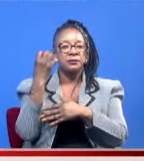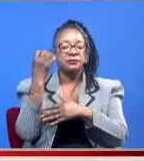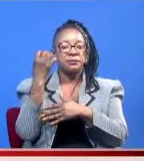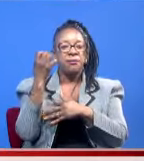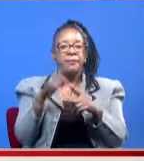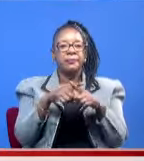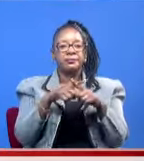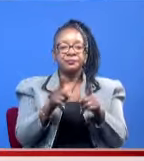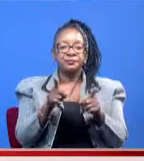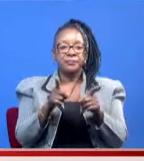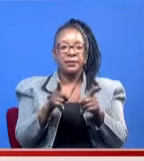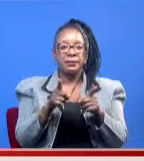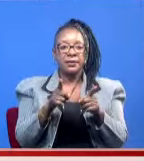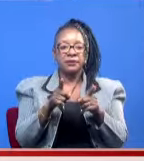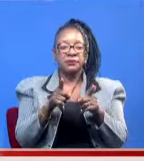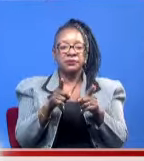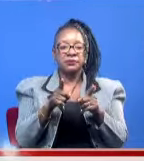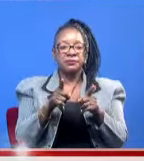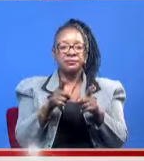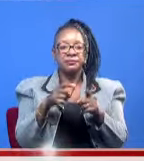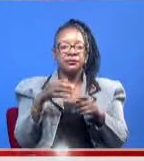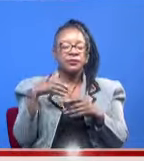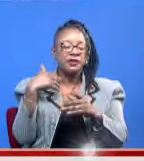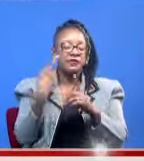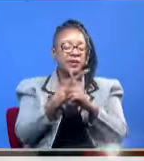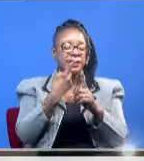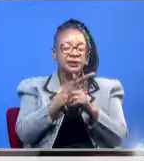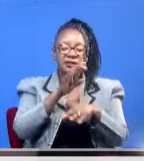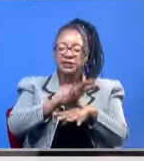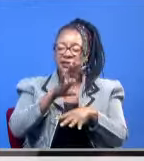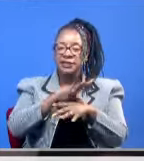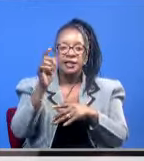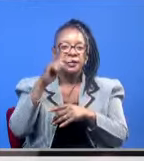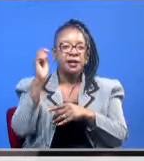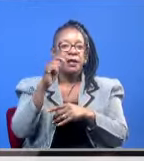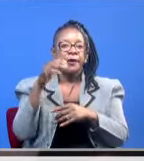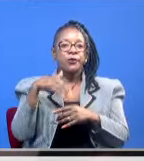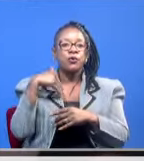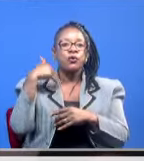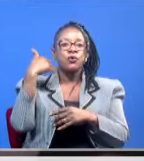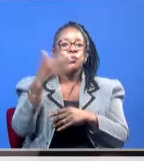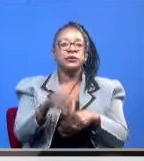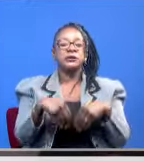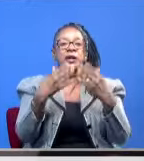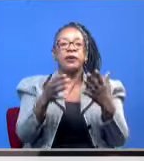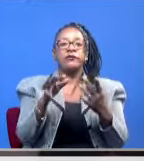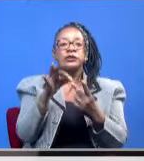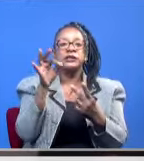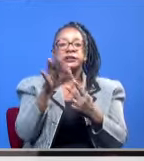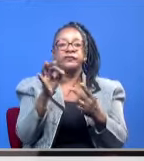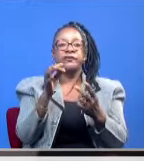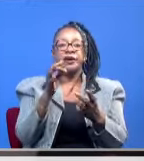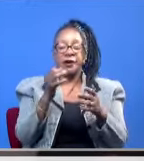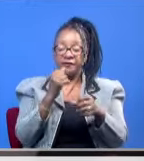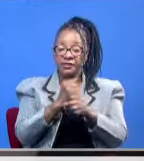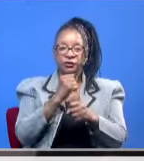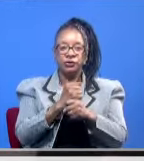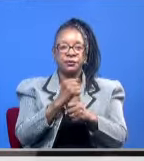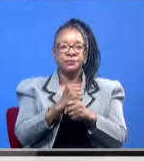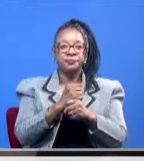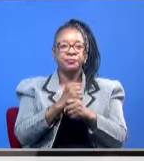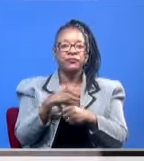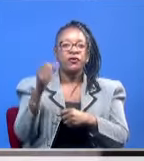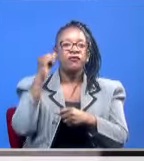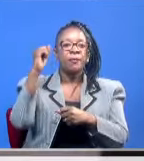But over the years in various churches in Kenya, it has been given an alternative function, a podium for